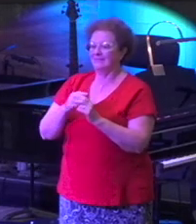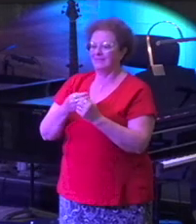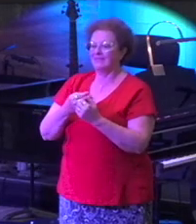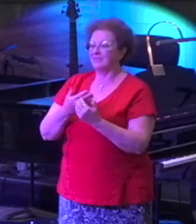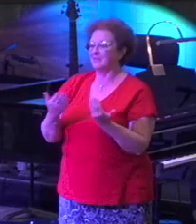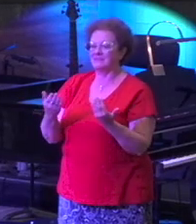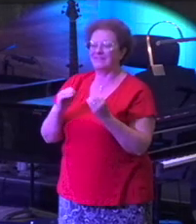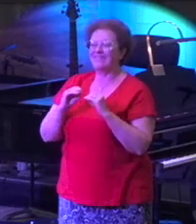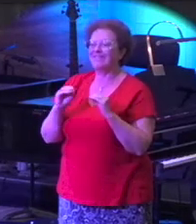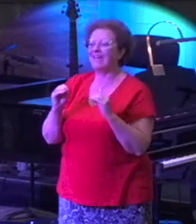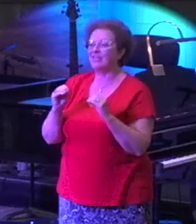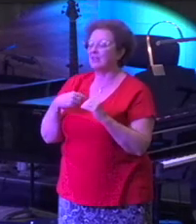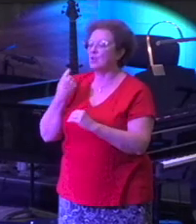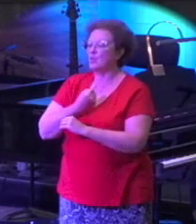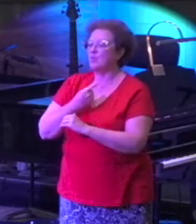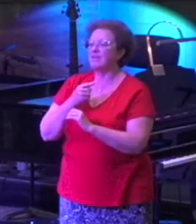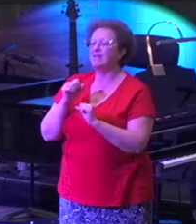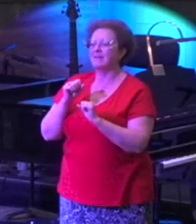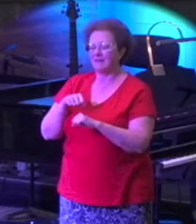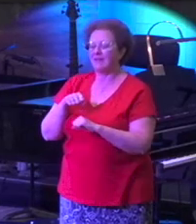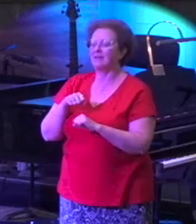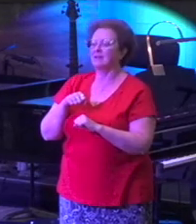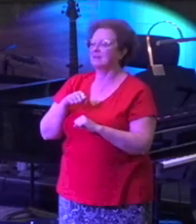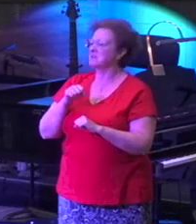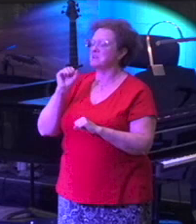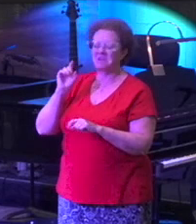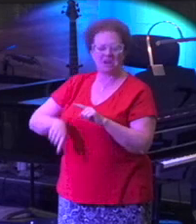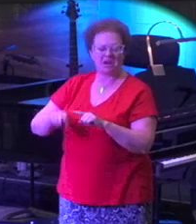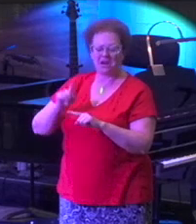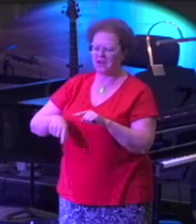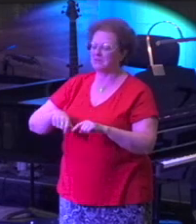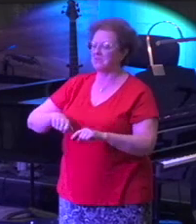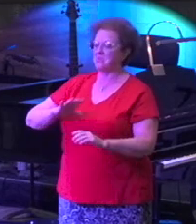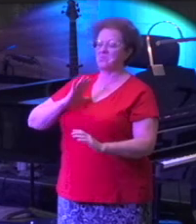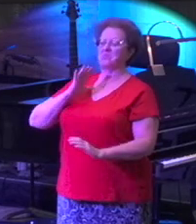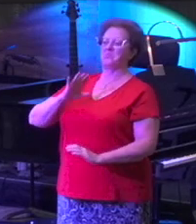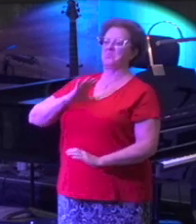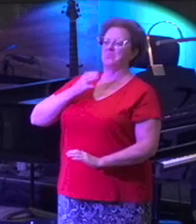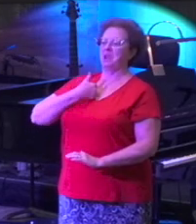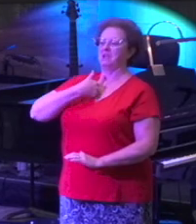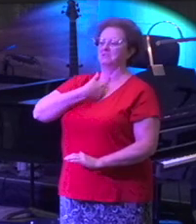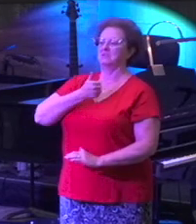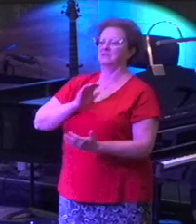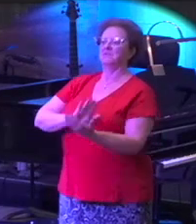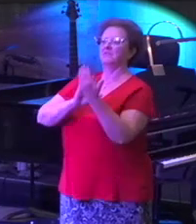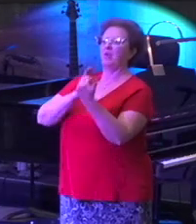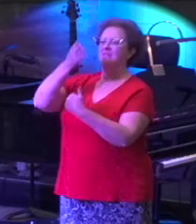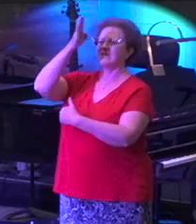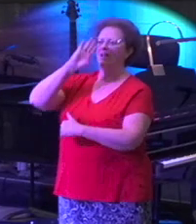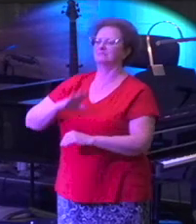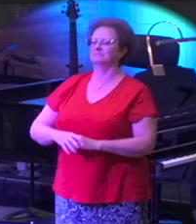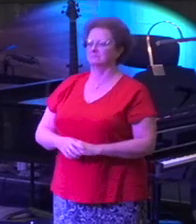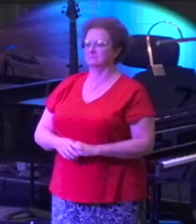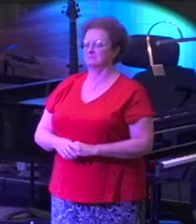things that are, so that no human being might boast in the presence of God. Of course, St. Paul in this